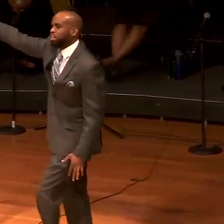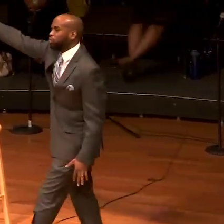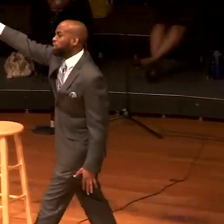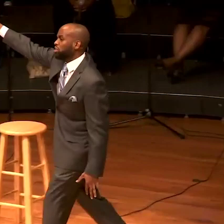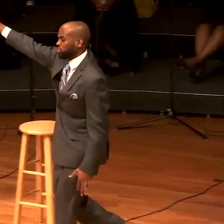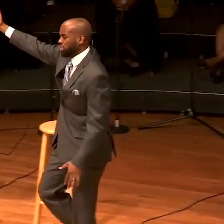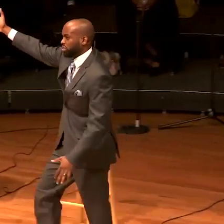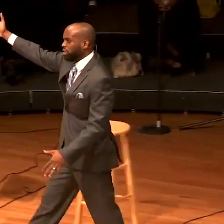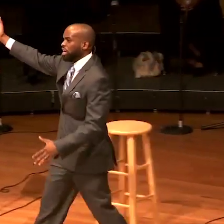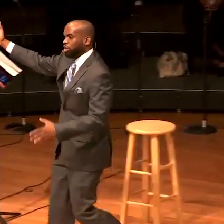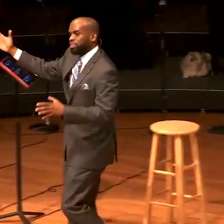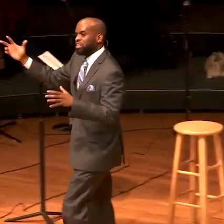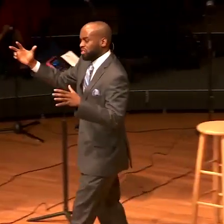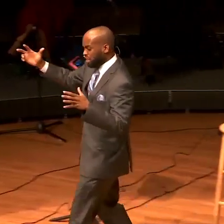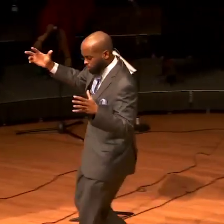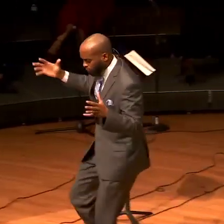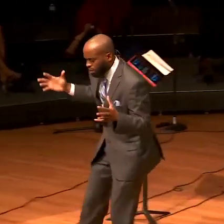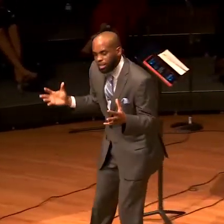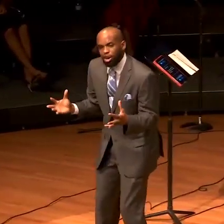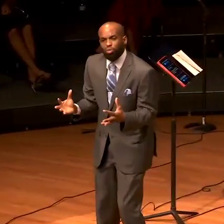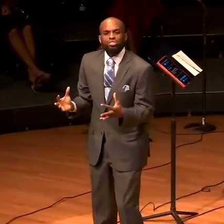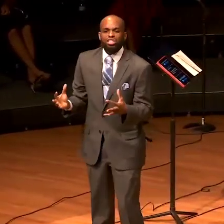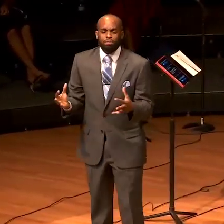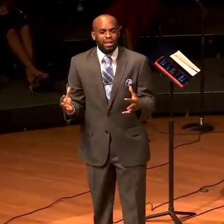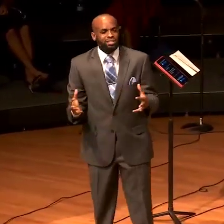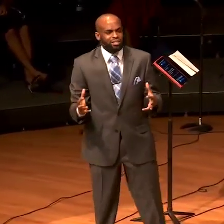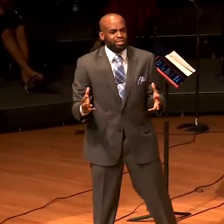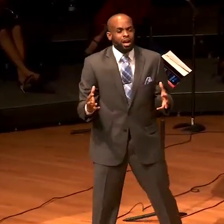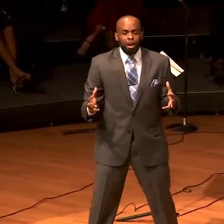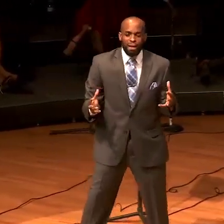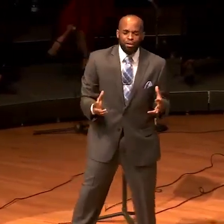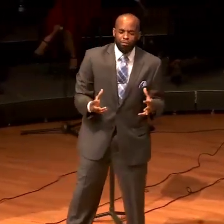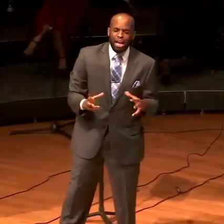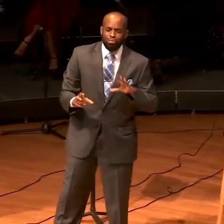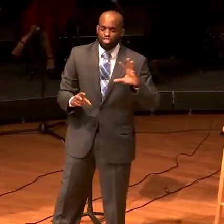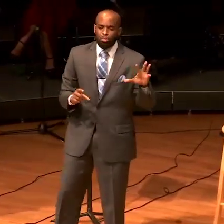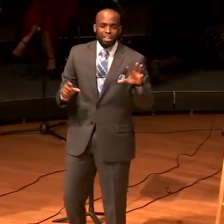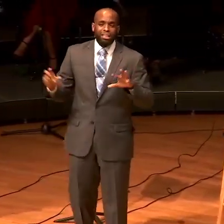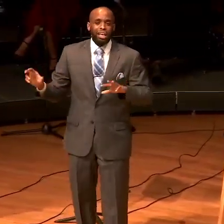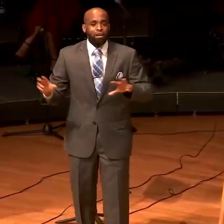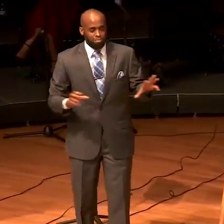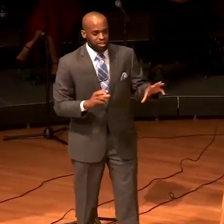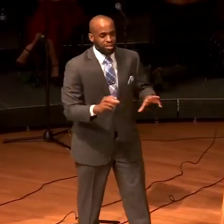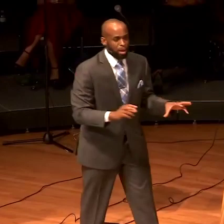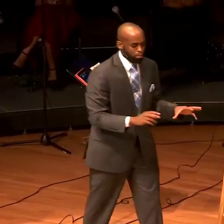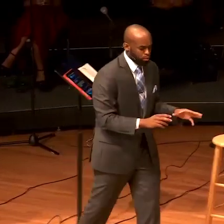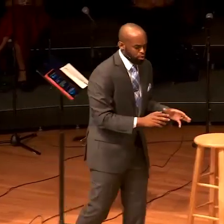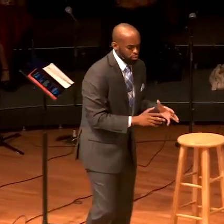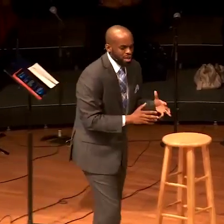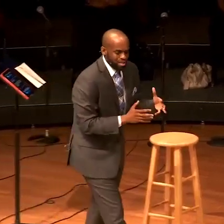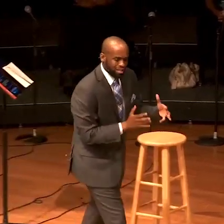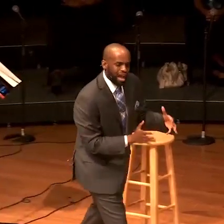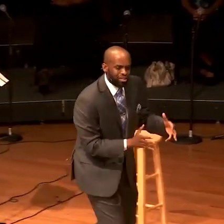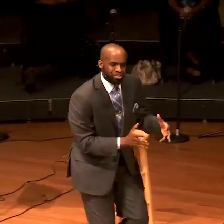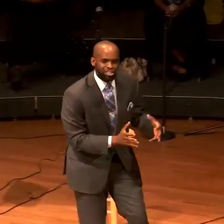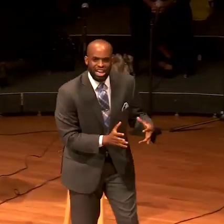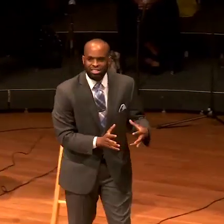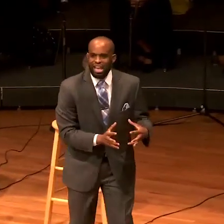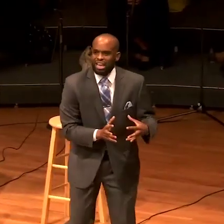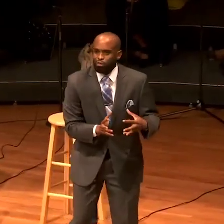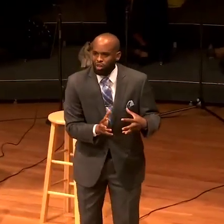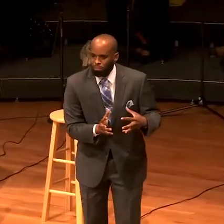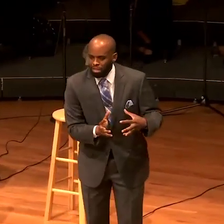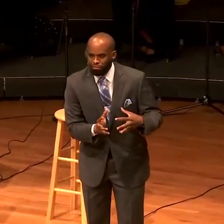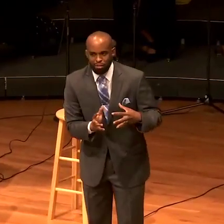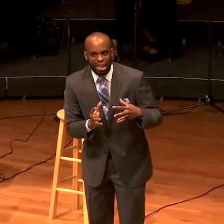balcony sitting in a windowsill. No, these were very cozy spaces. A matter of fact, with so many lamps in the upper room, scholars